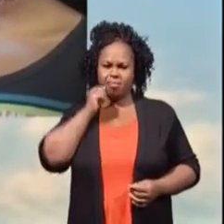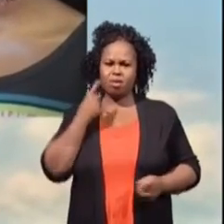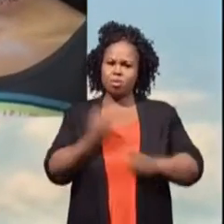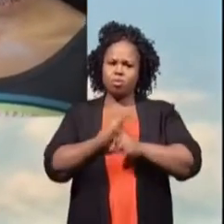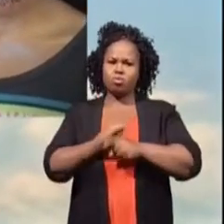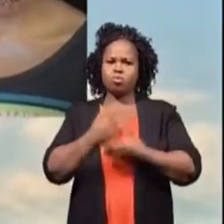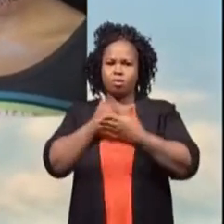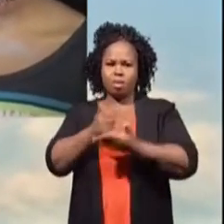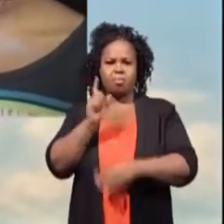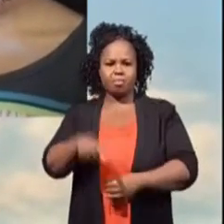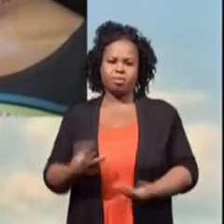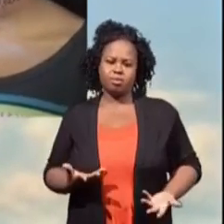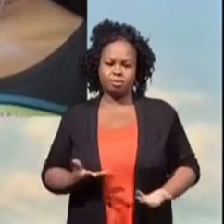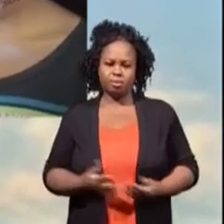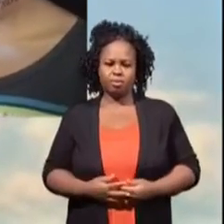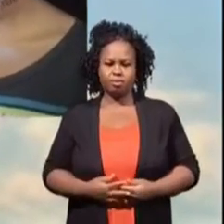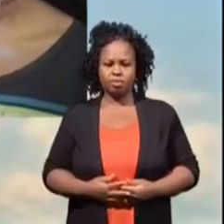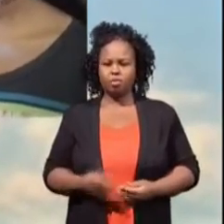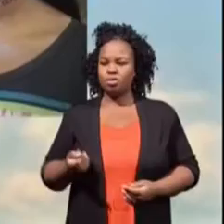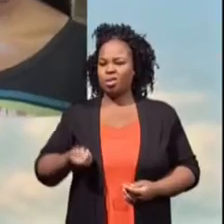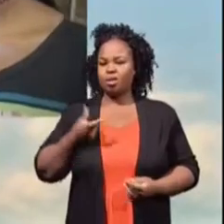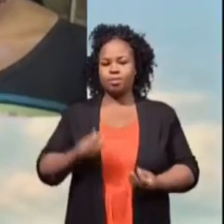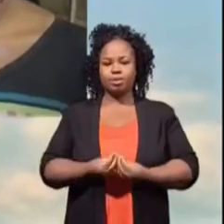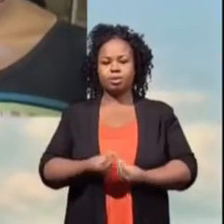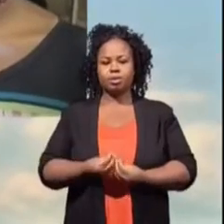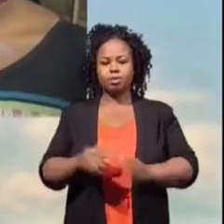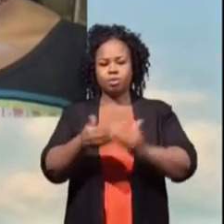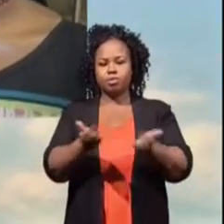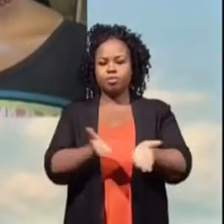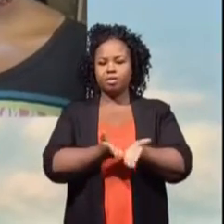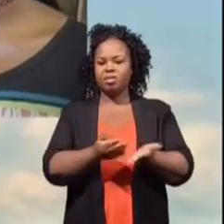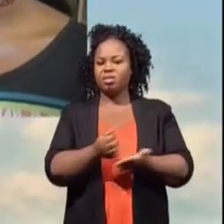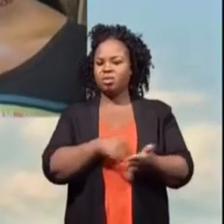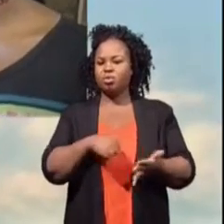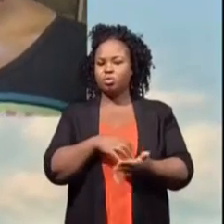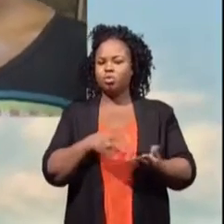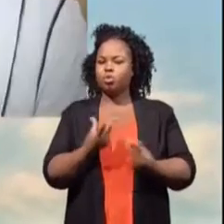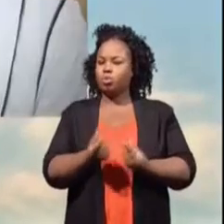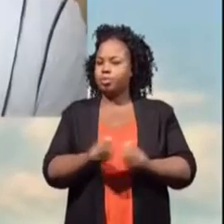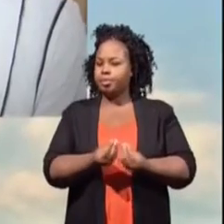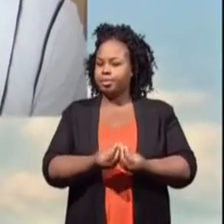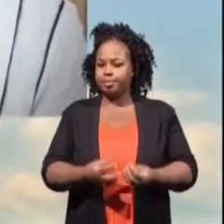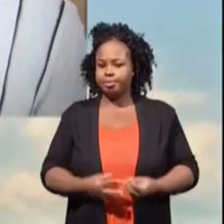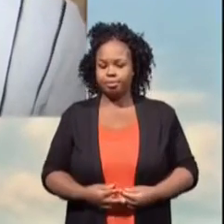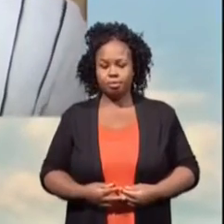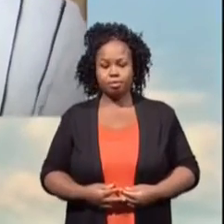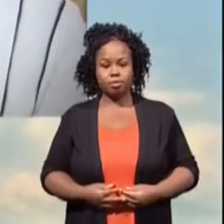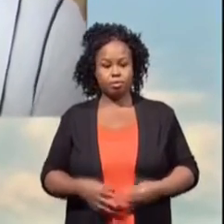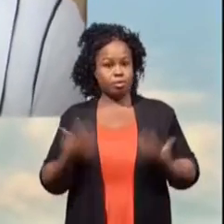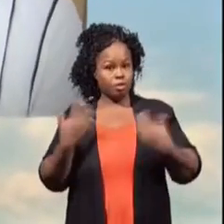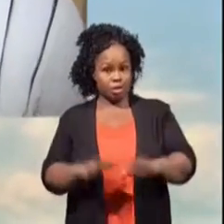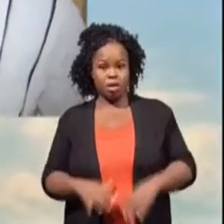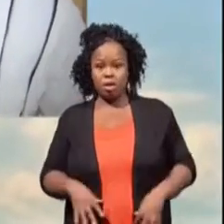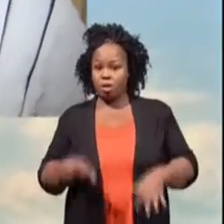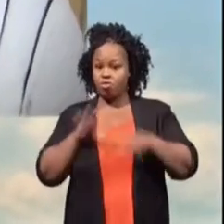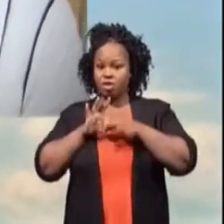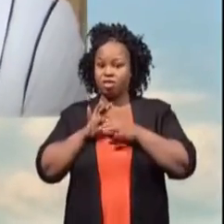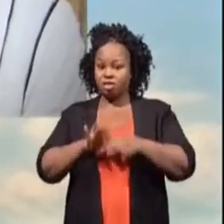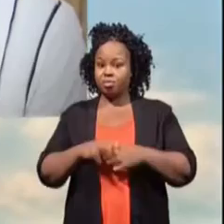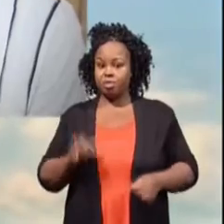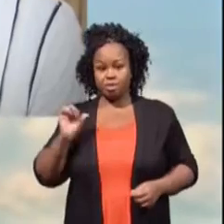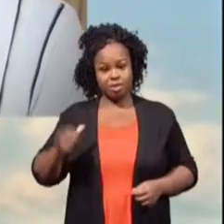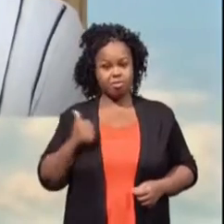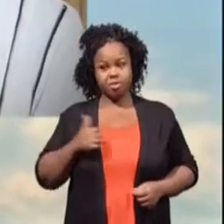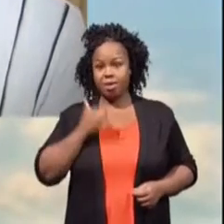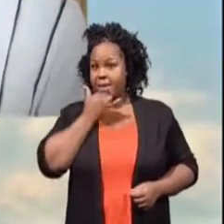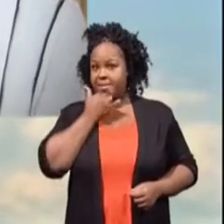that guys should also like help, at least with small tasks like washing plates, it's just something small. How would they, your relationship come